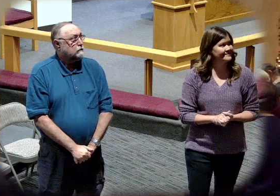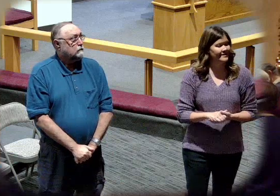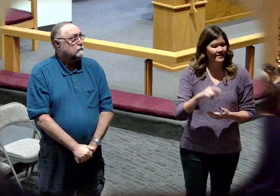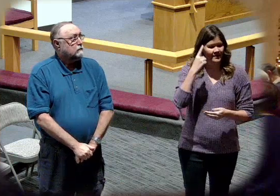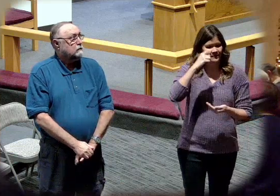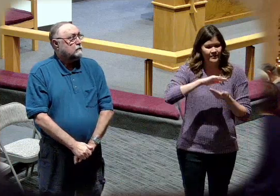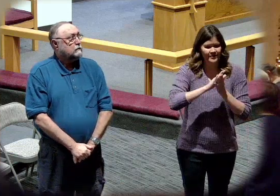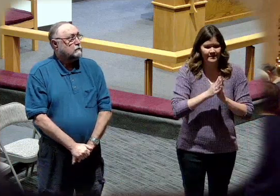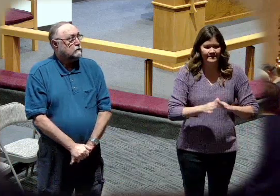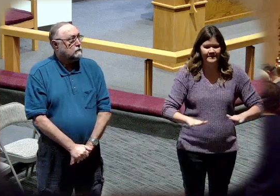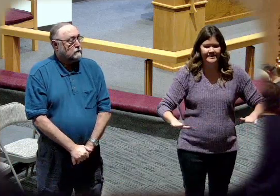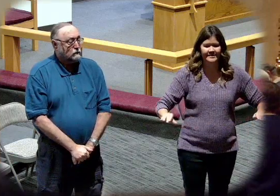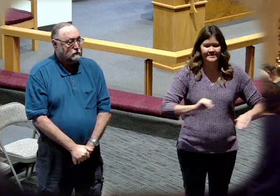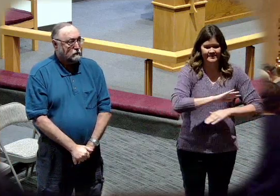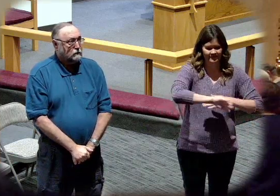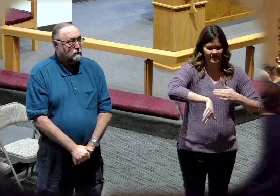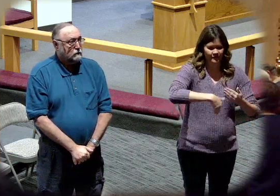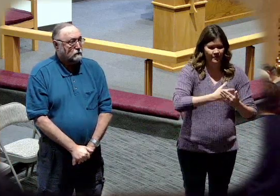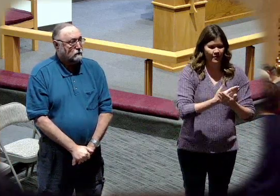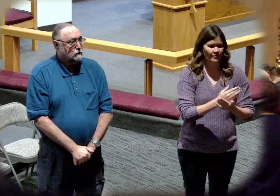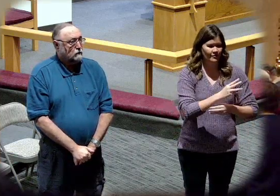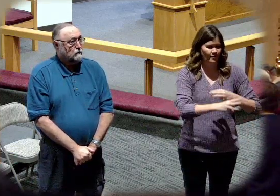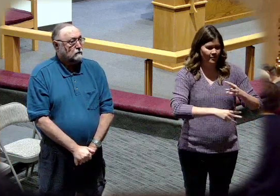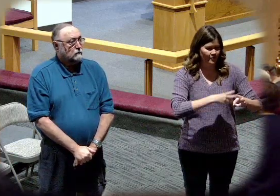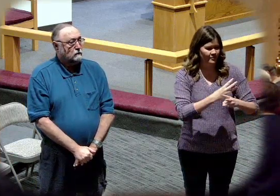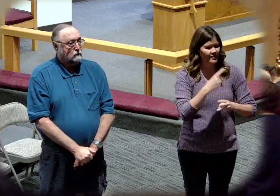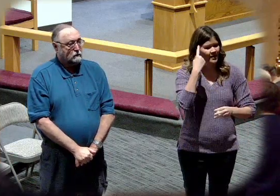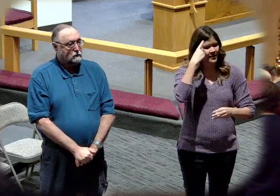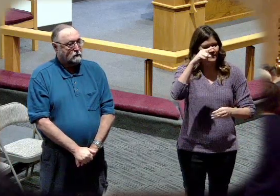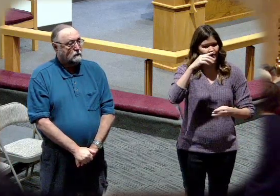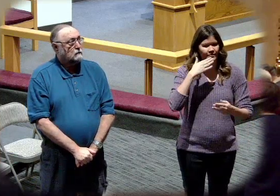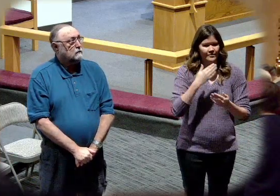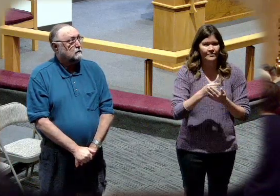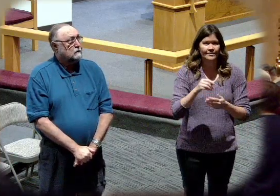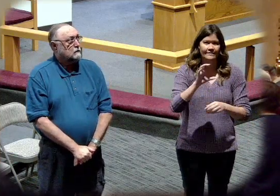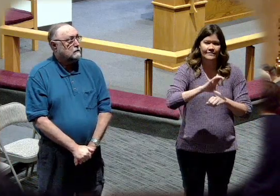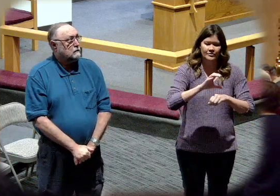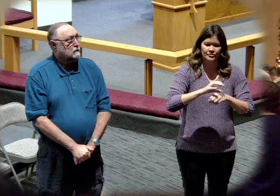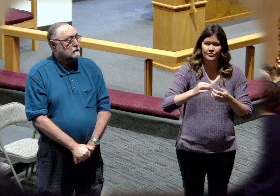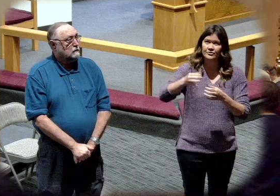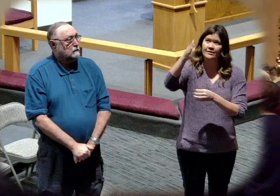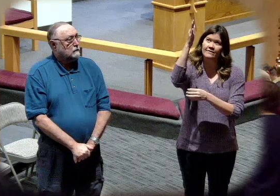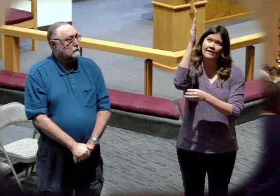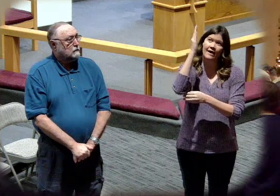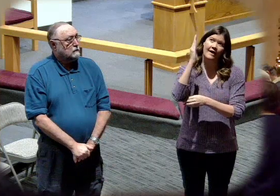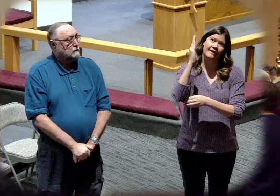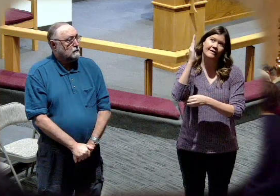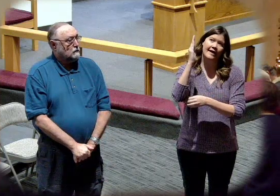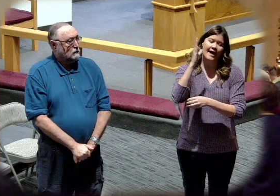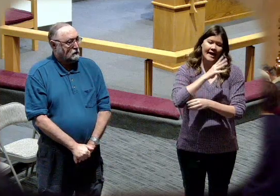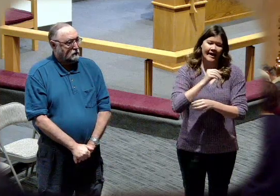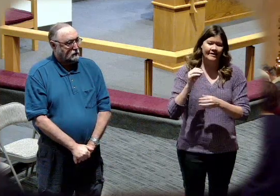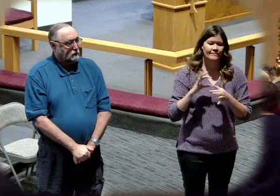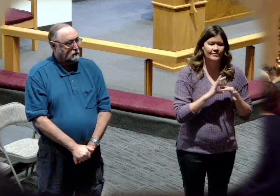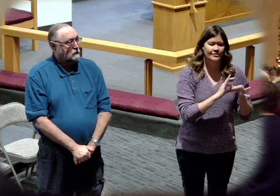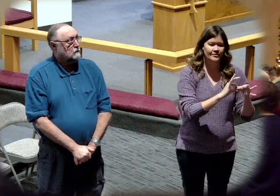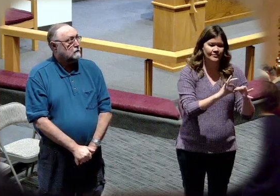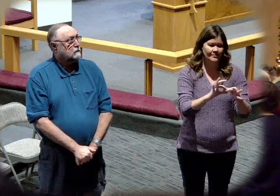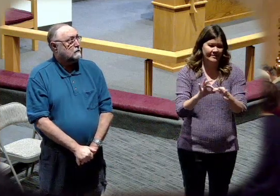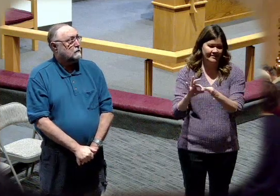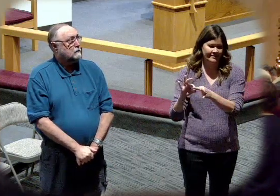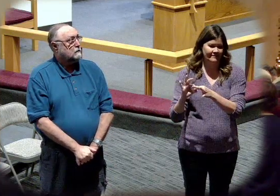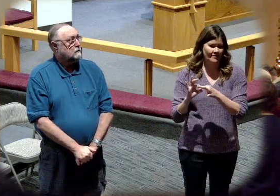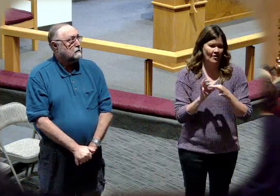For the peace of the whole world, for the well-being of the Church of God, and for the unity